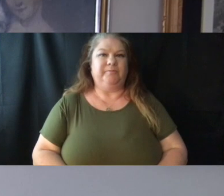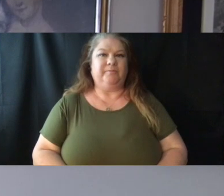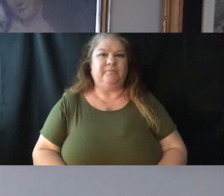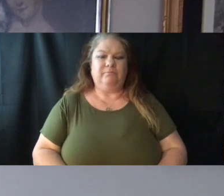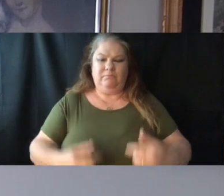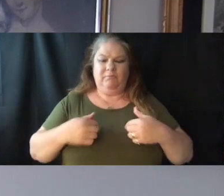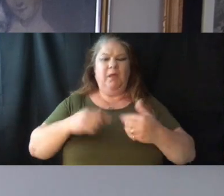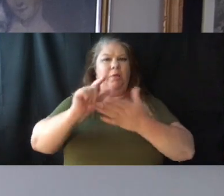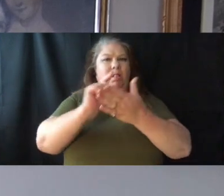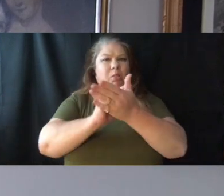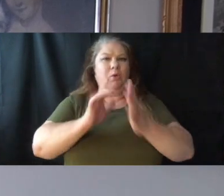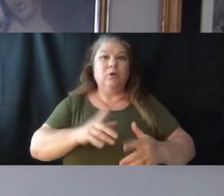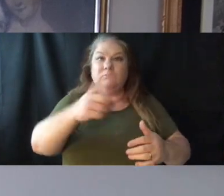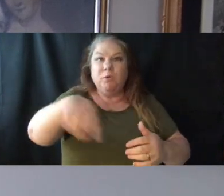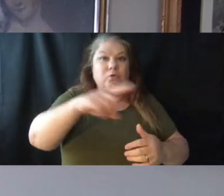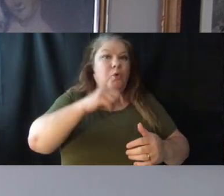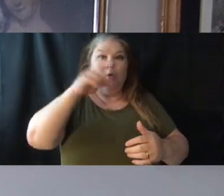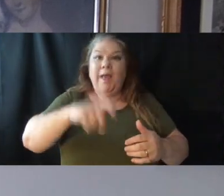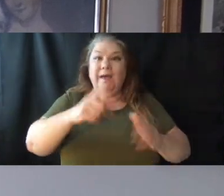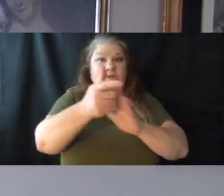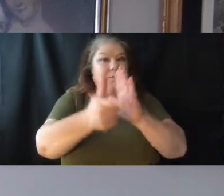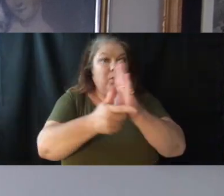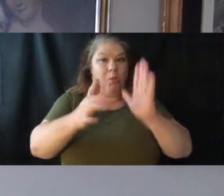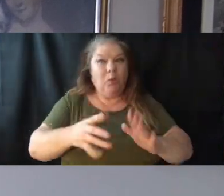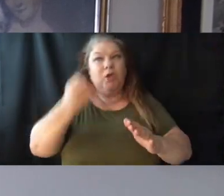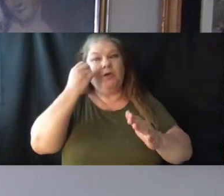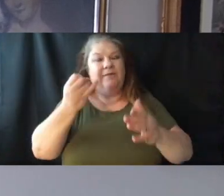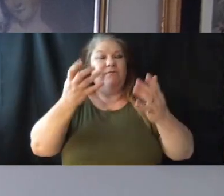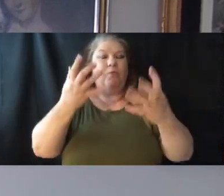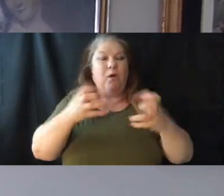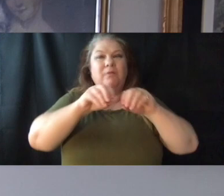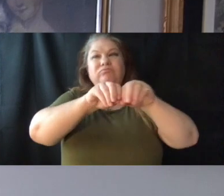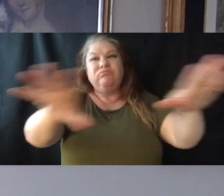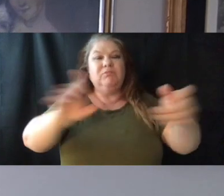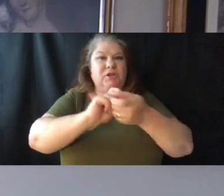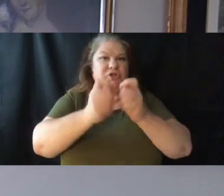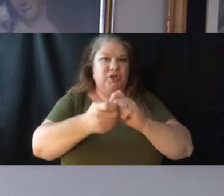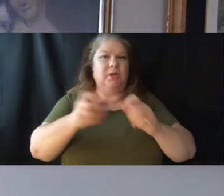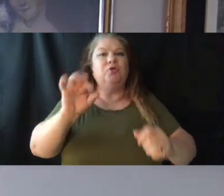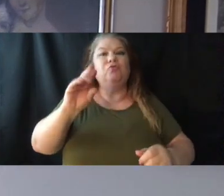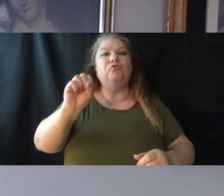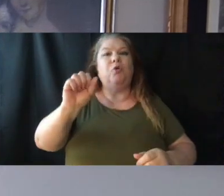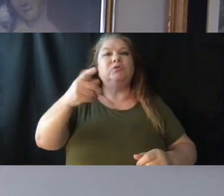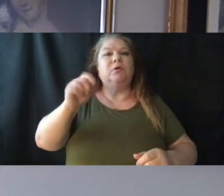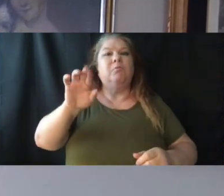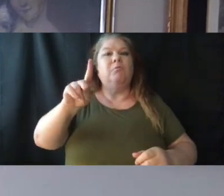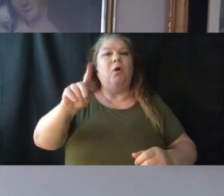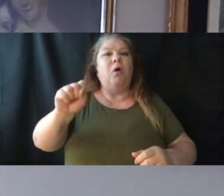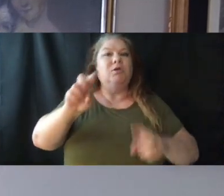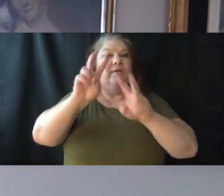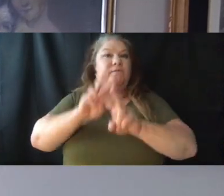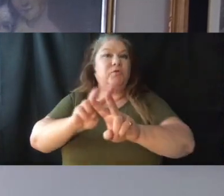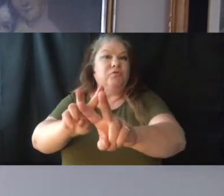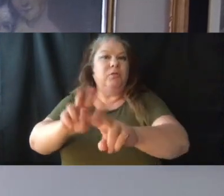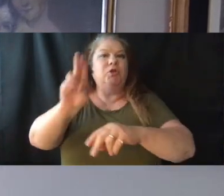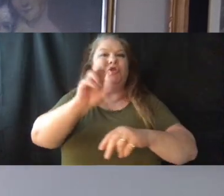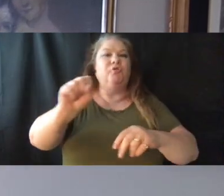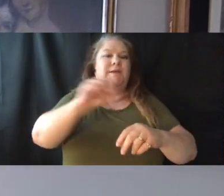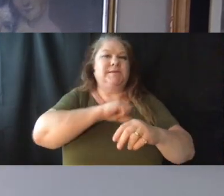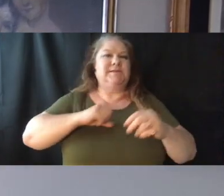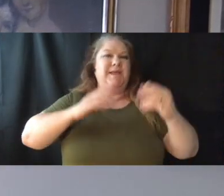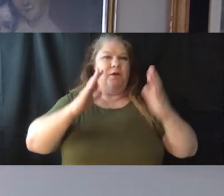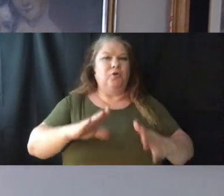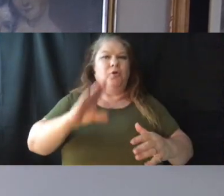I'm a lawyer, but you don't have to be one to help win change. At Rosa Parks' funeral, United States Senator Barack